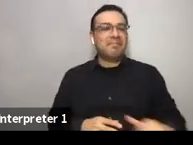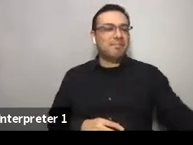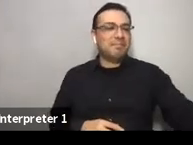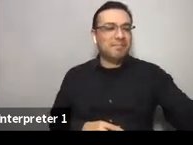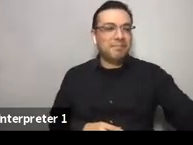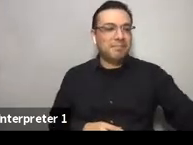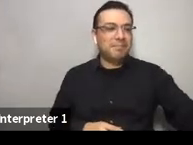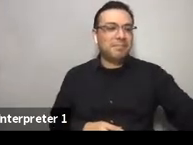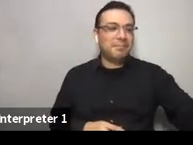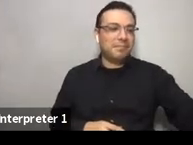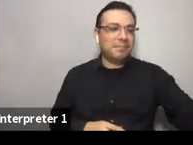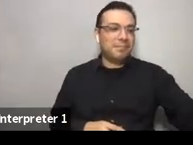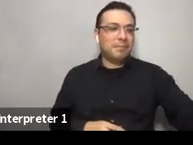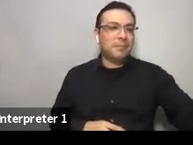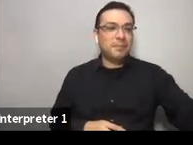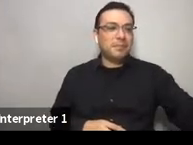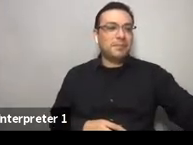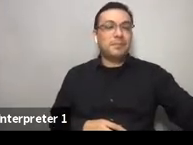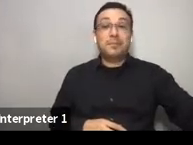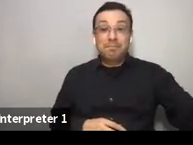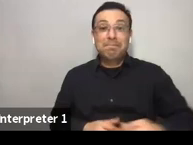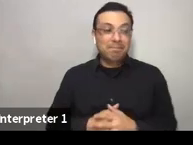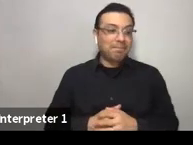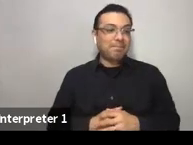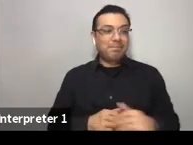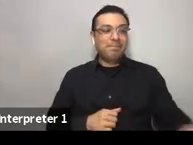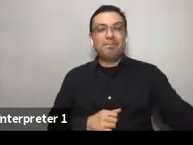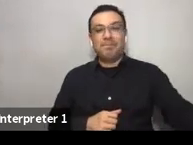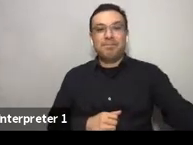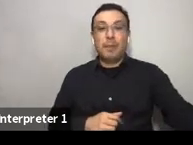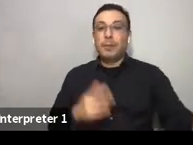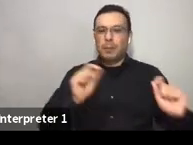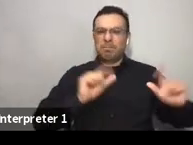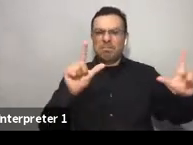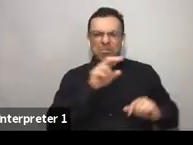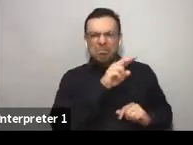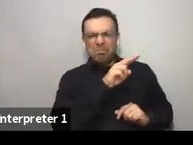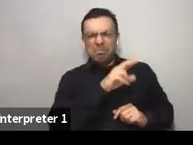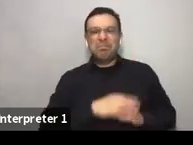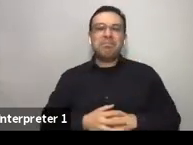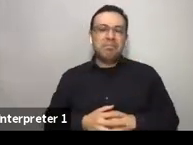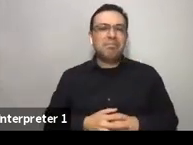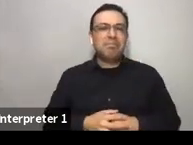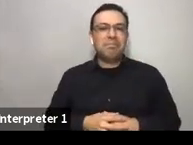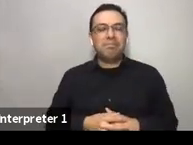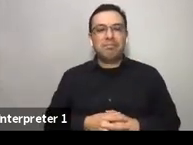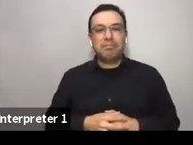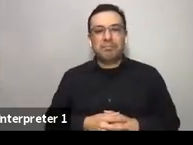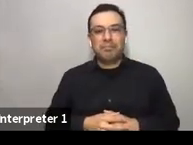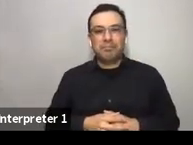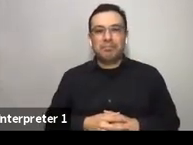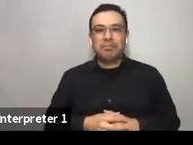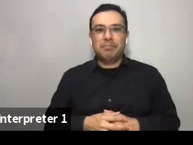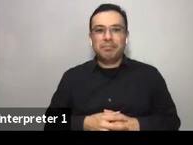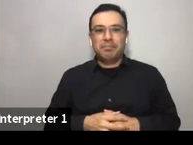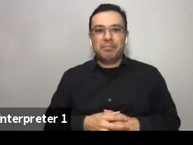Okay. So with this slide, we kind of talk about what the differences are between privacy, confidentiality,